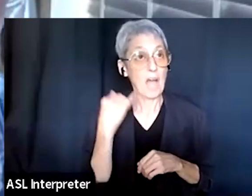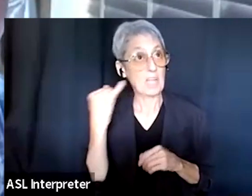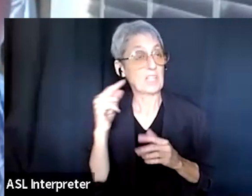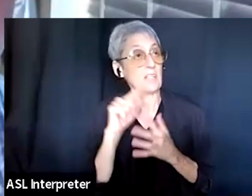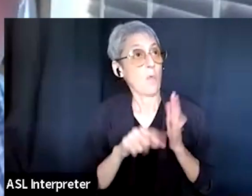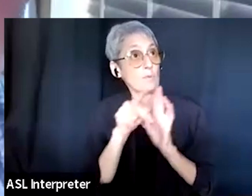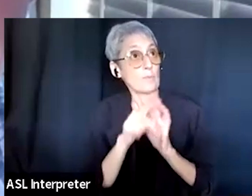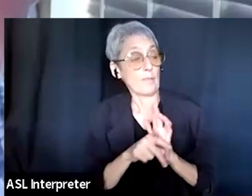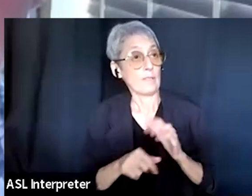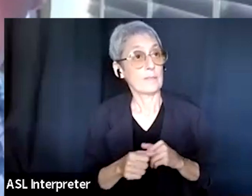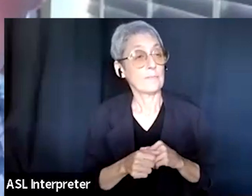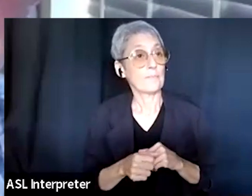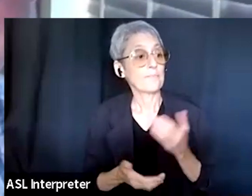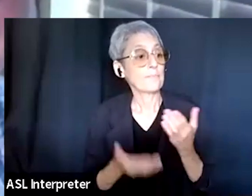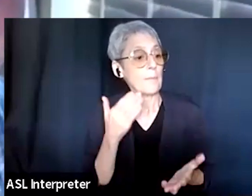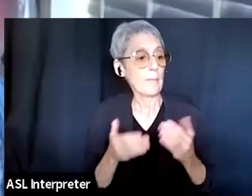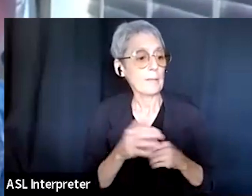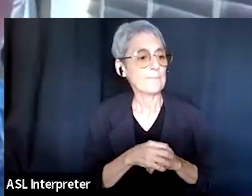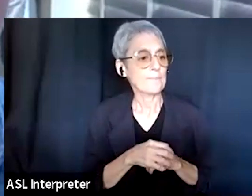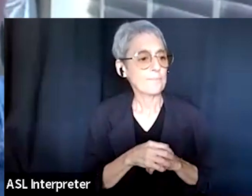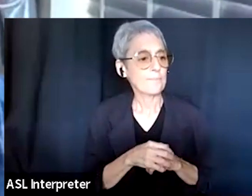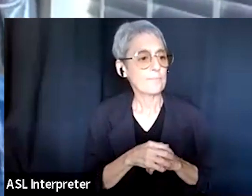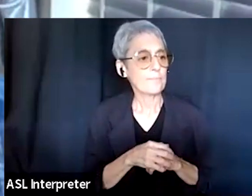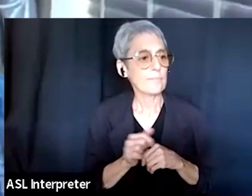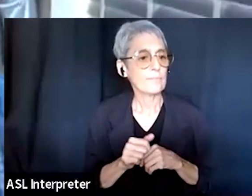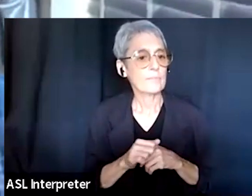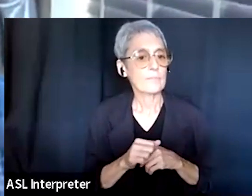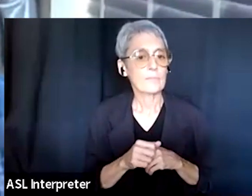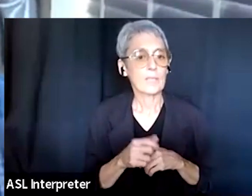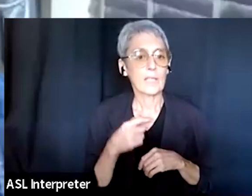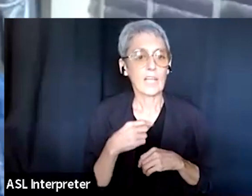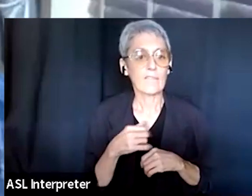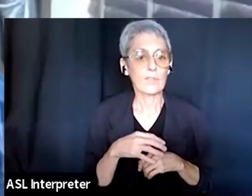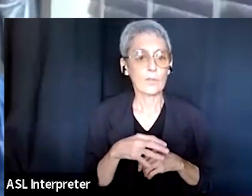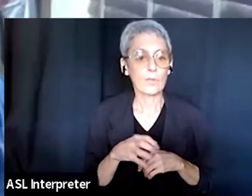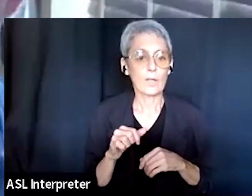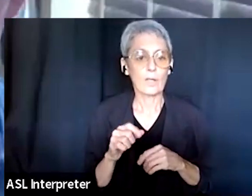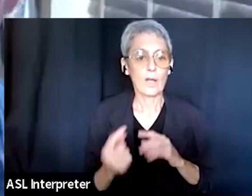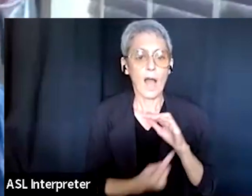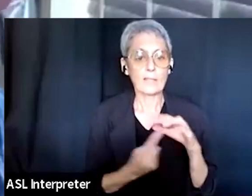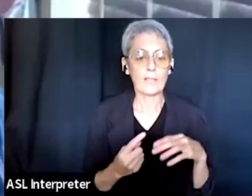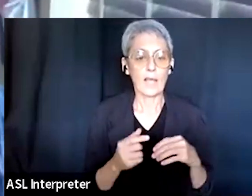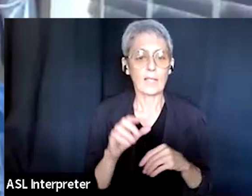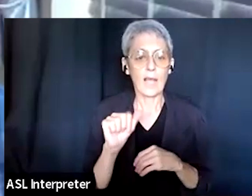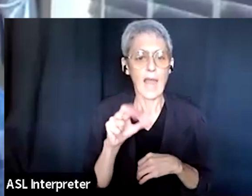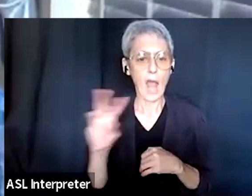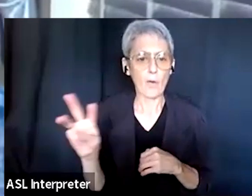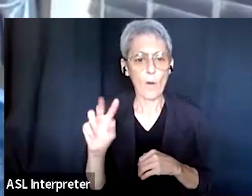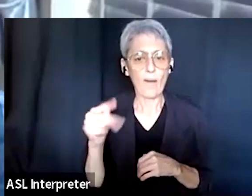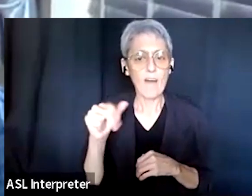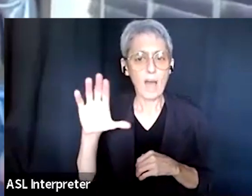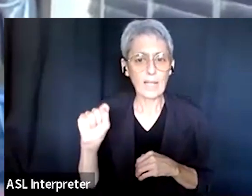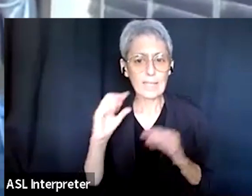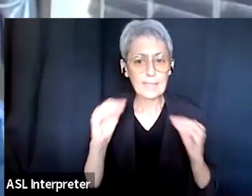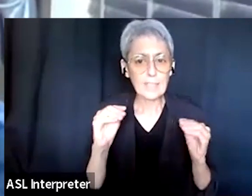might be that if you isolate and narrow phonics teaching too much, it's not as effective as